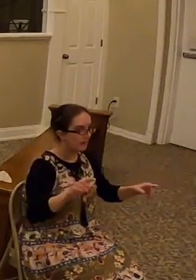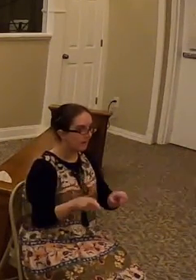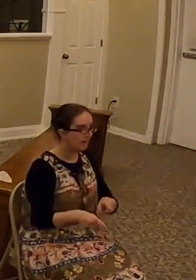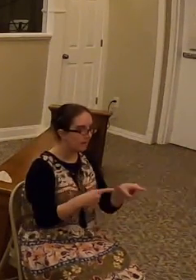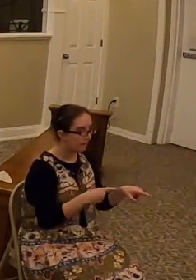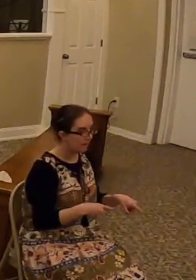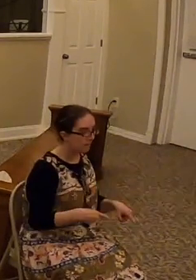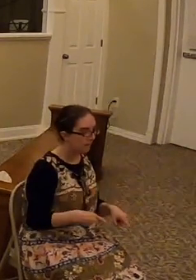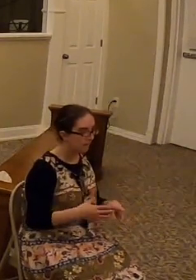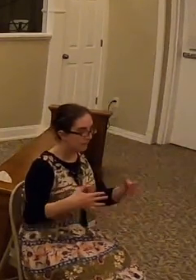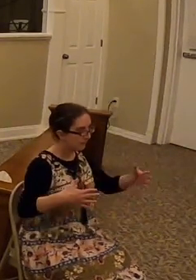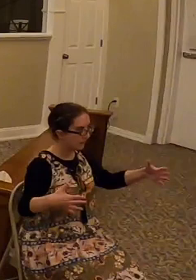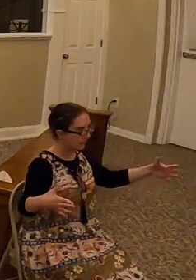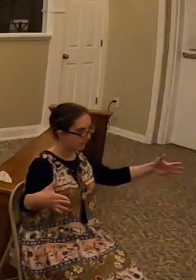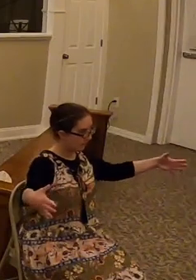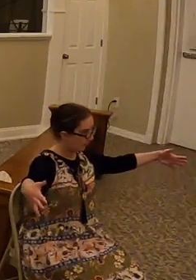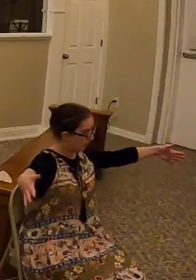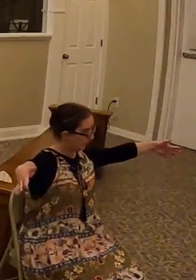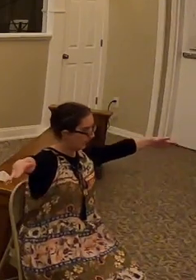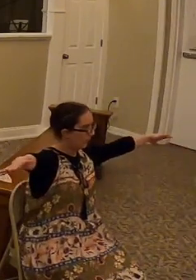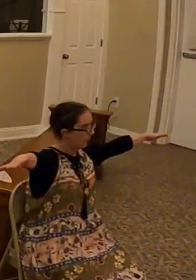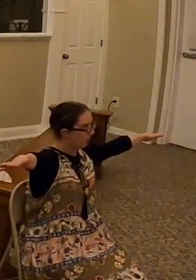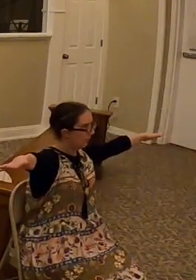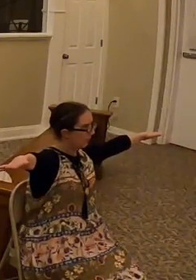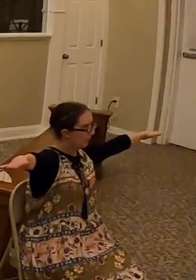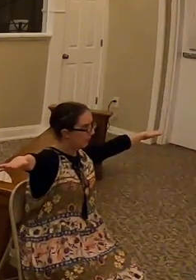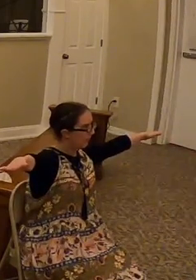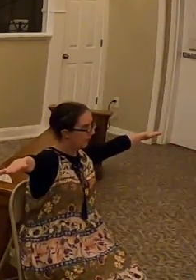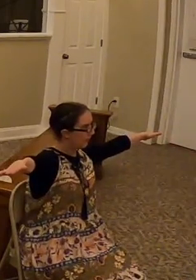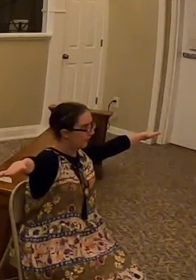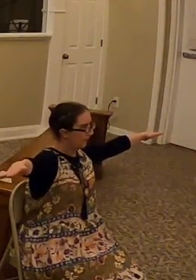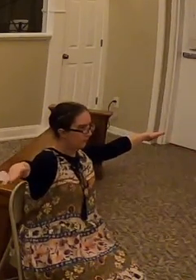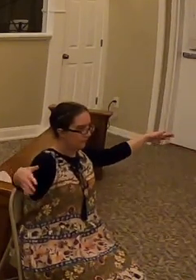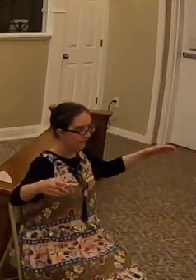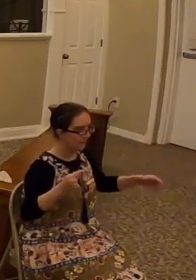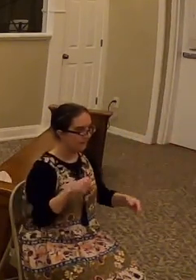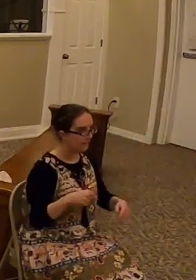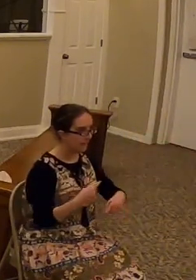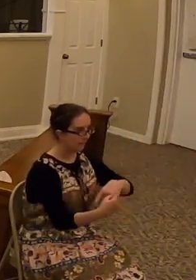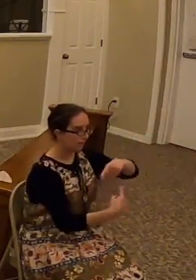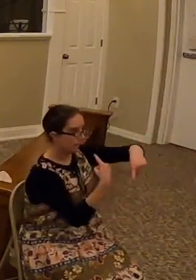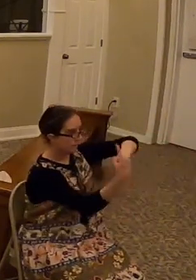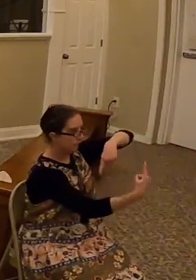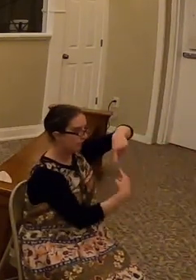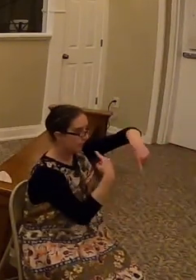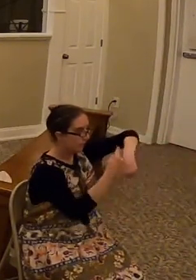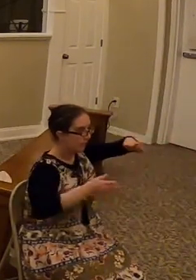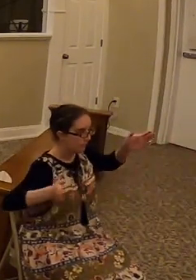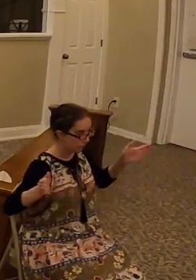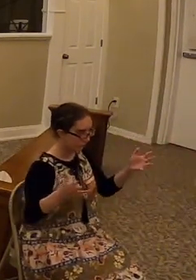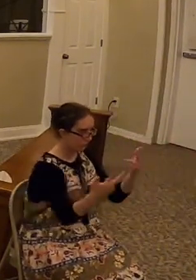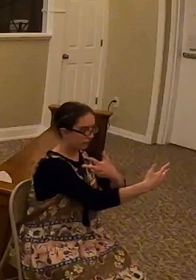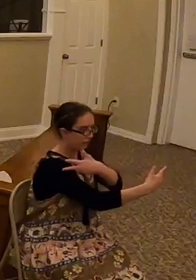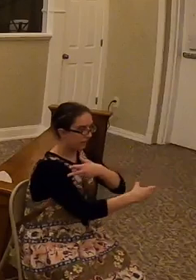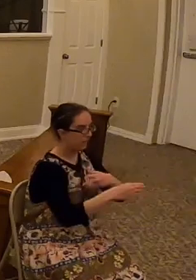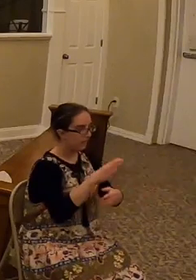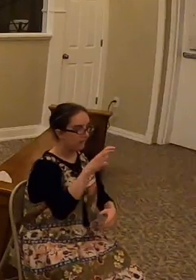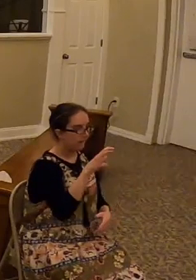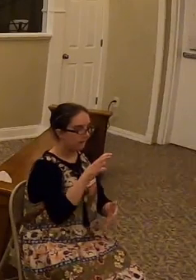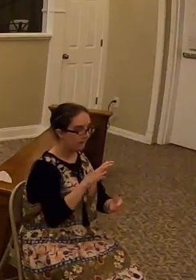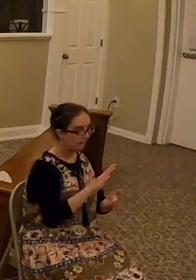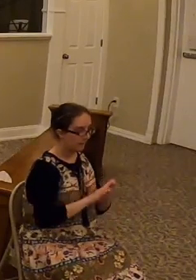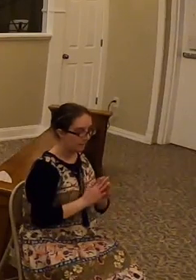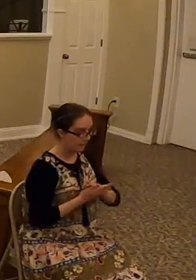As they expand, now he can spread those wingtip feathers out. The spinning currents collide and cancel the